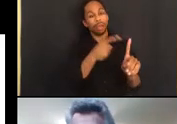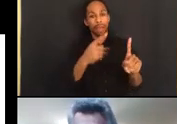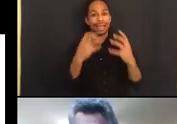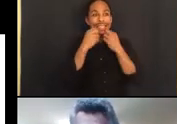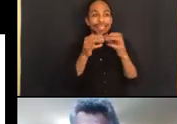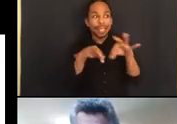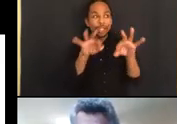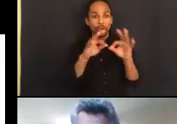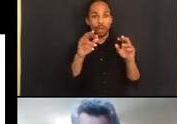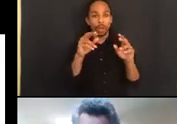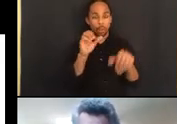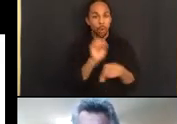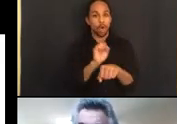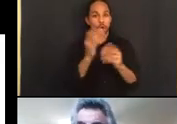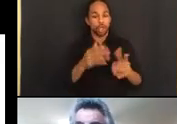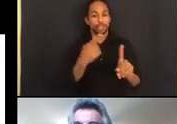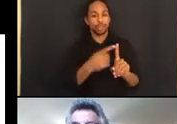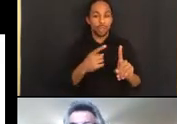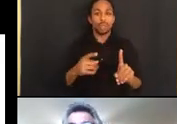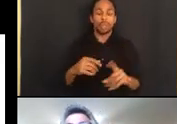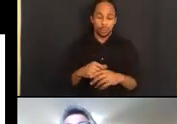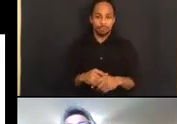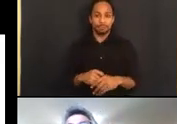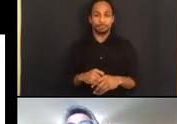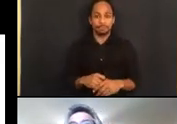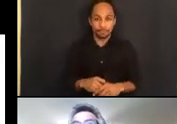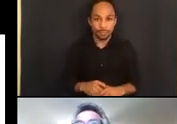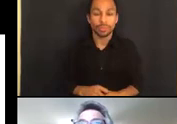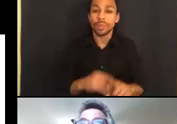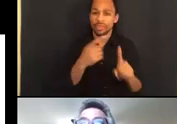have food on our tables. The